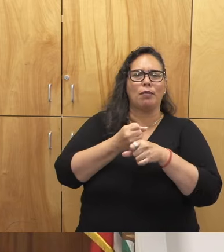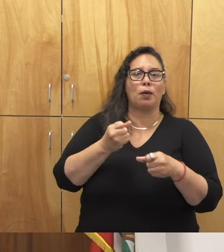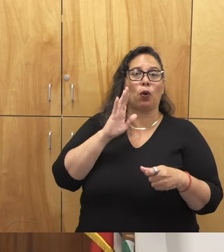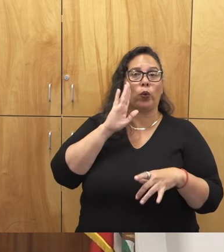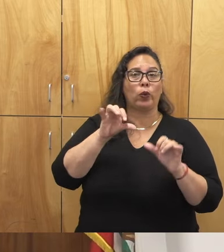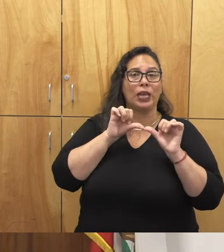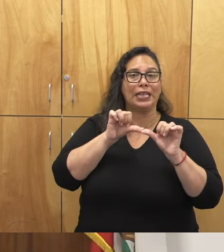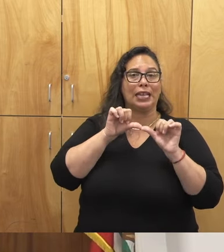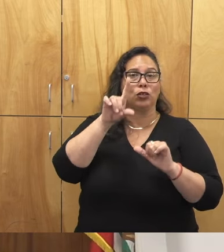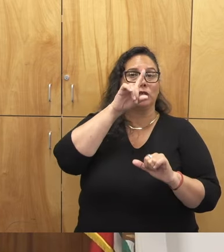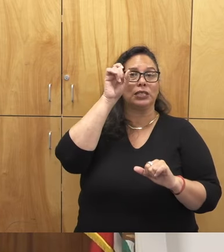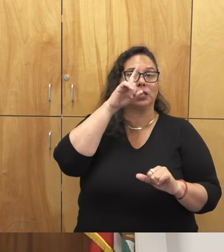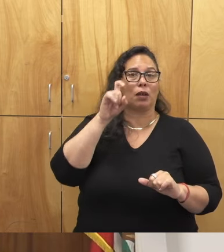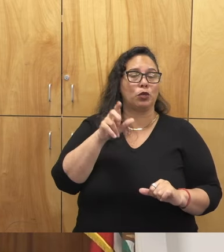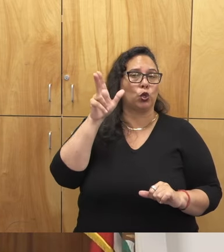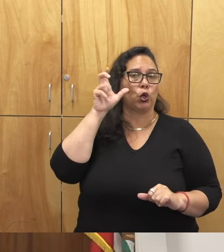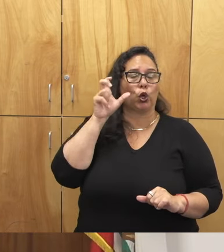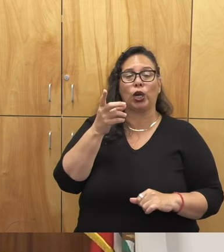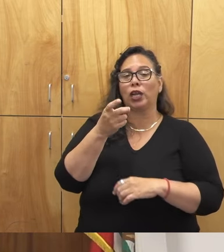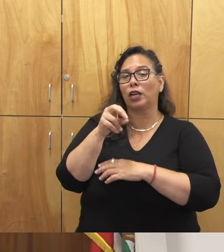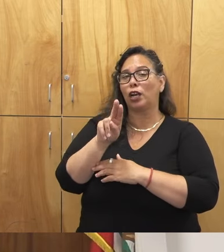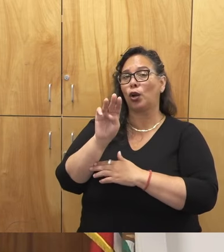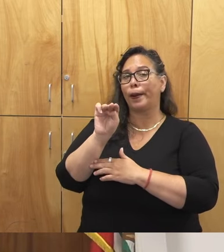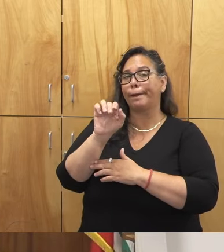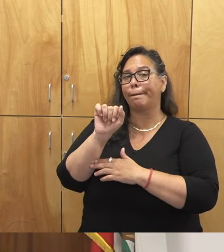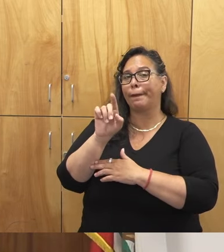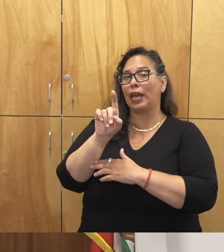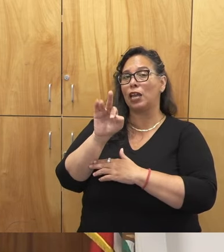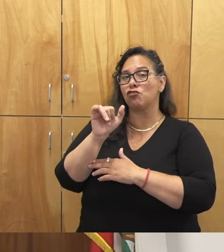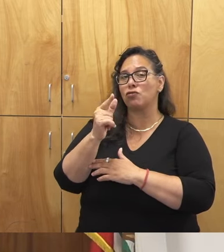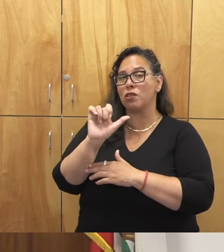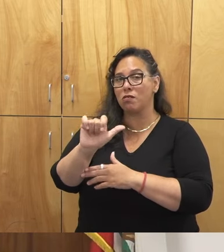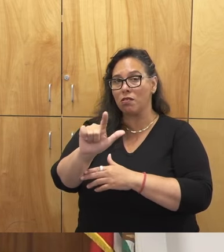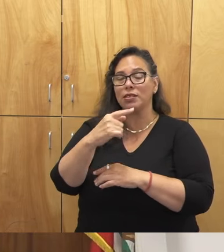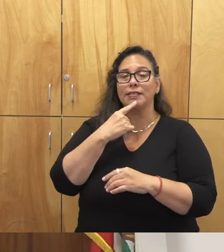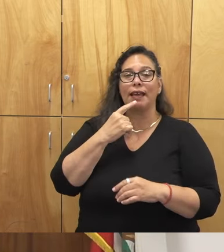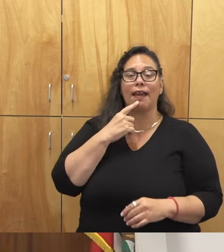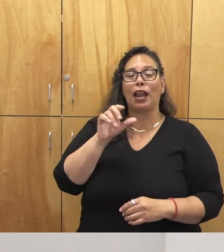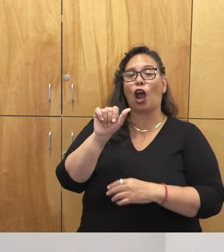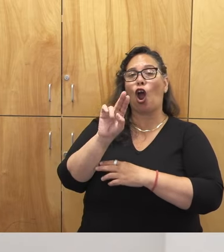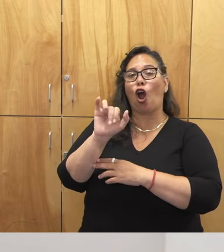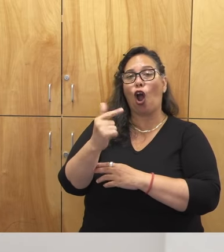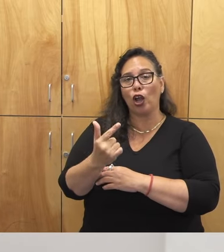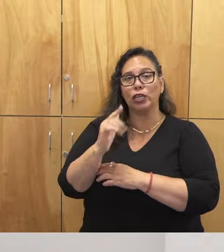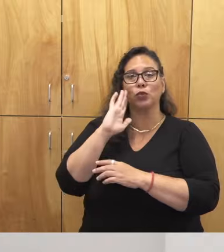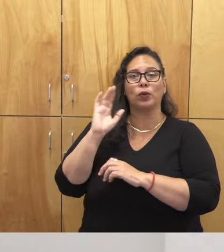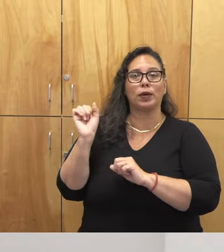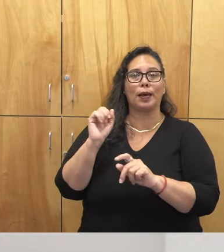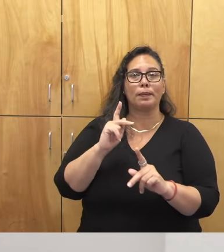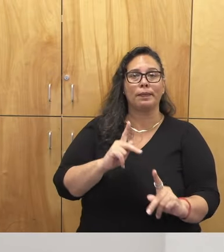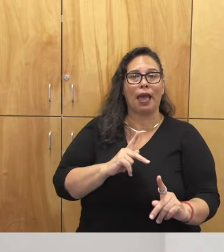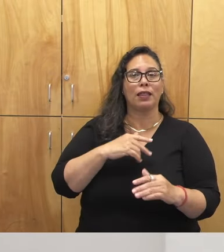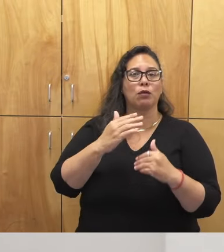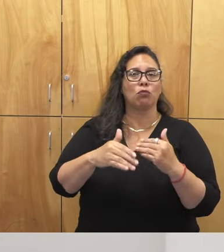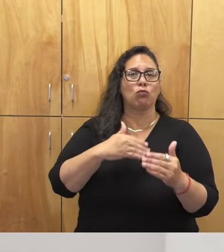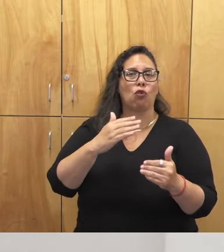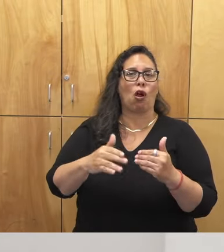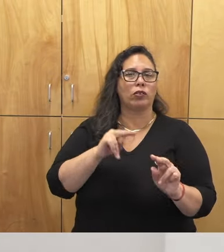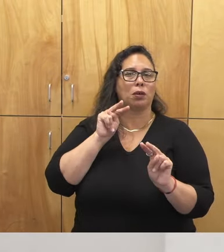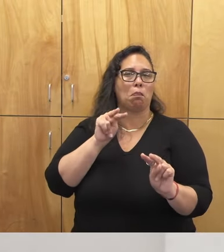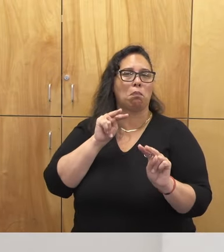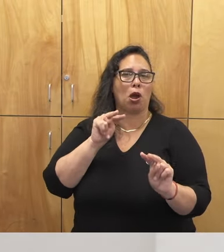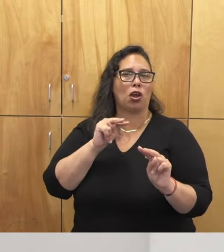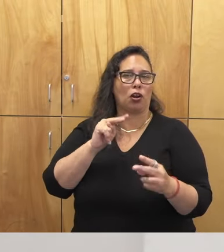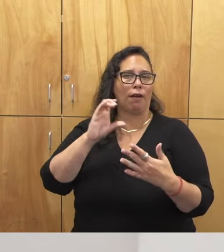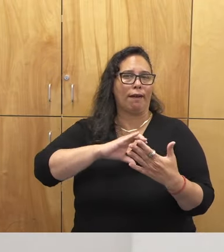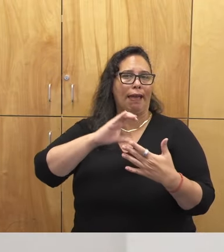continue this summer, as you heard Dr. Madrigal reference. In August, we will be coming back following the progress monitoring calendar that you all adopted. We will be doing our summative